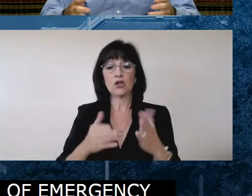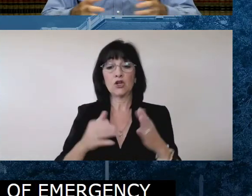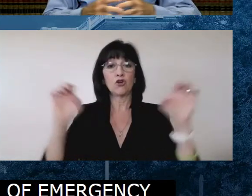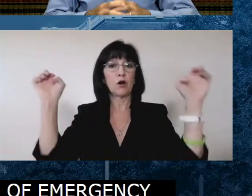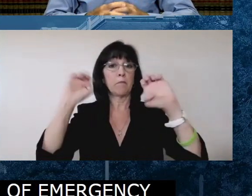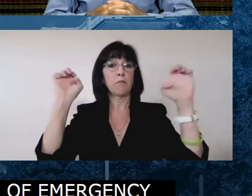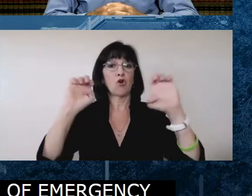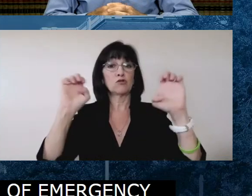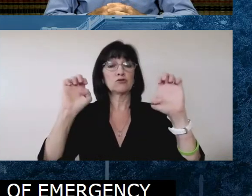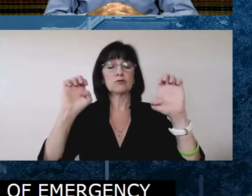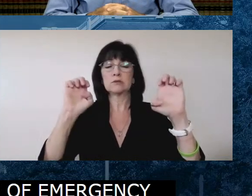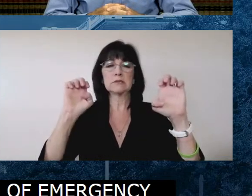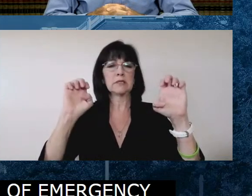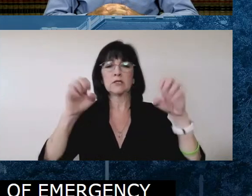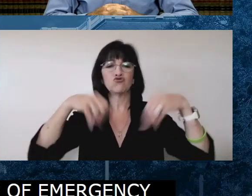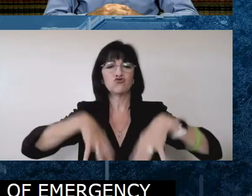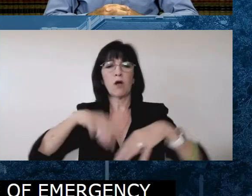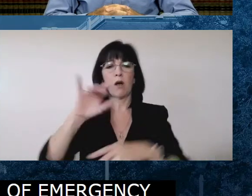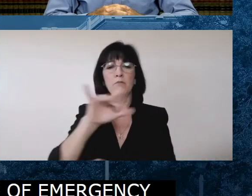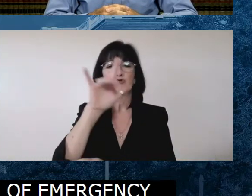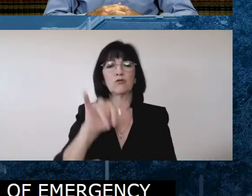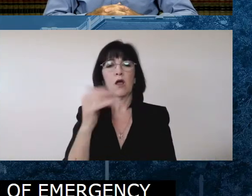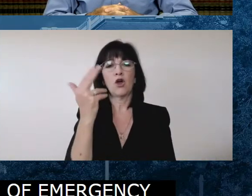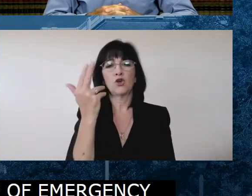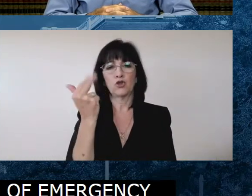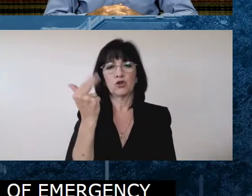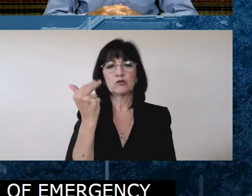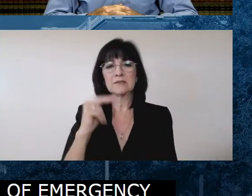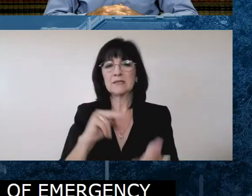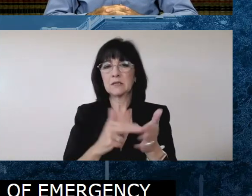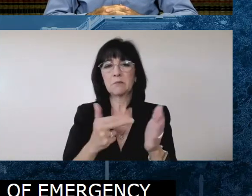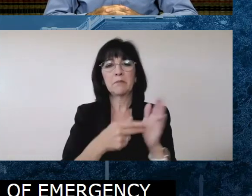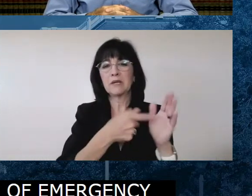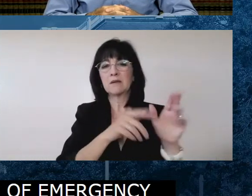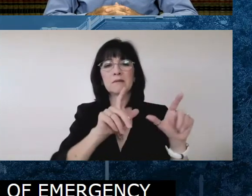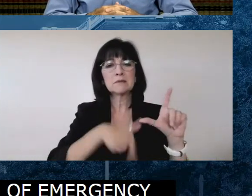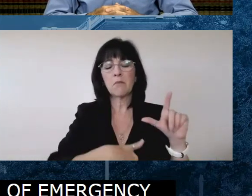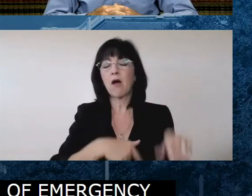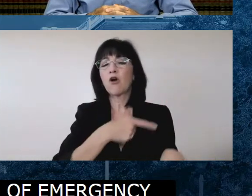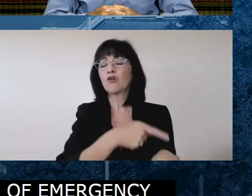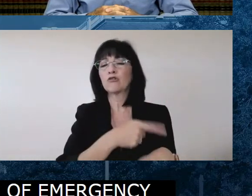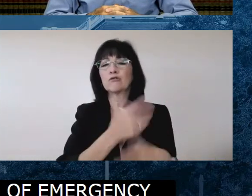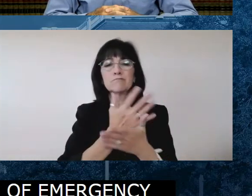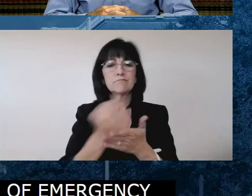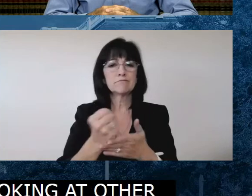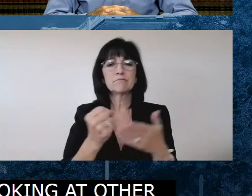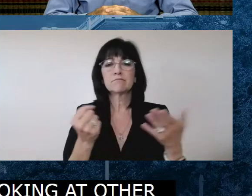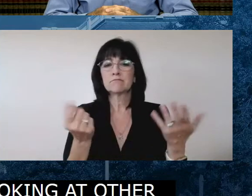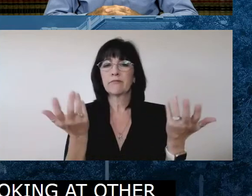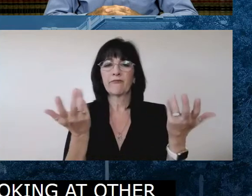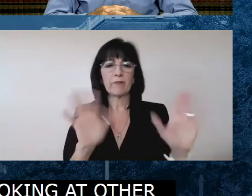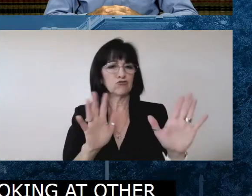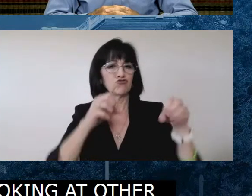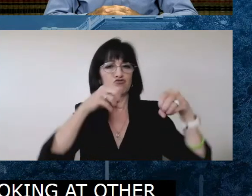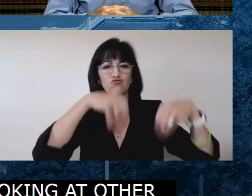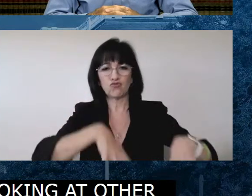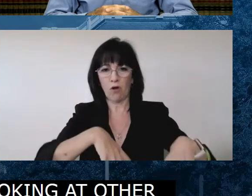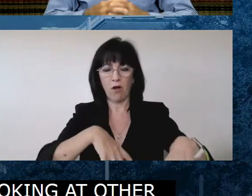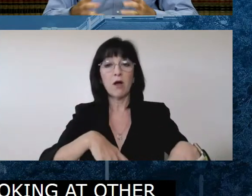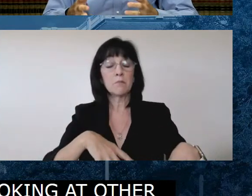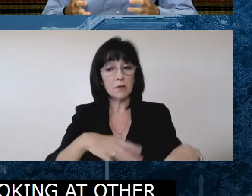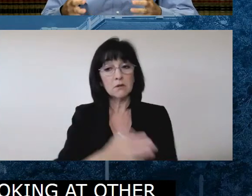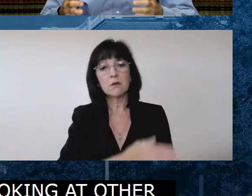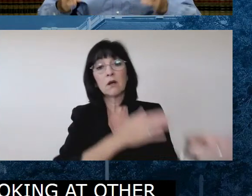we're looking at other emergency powers that the state has with respect to universal masking in